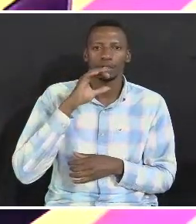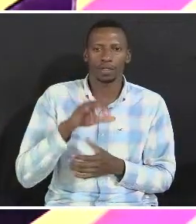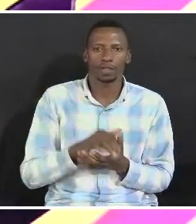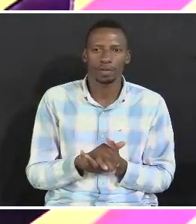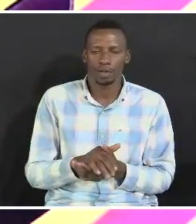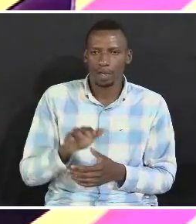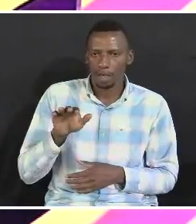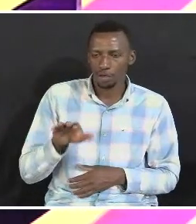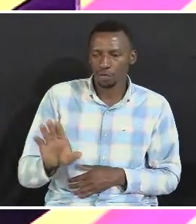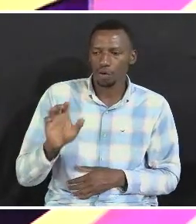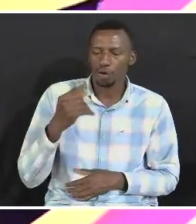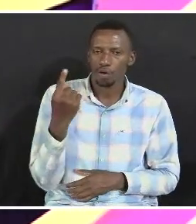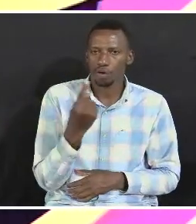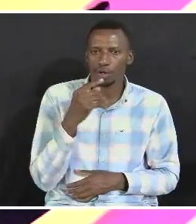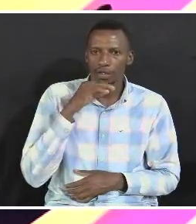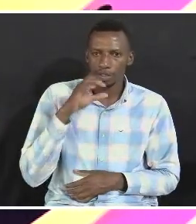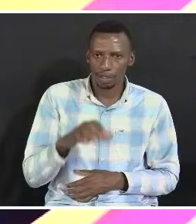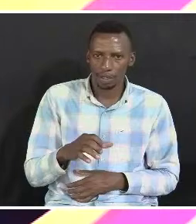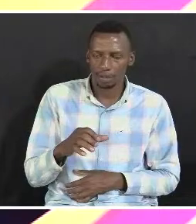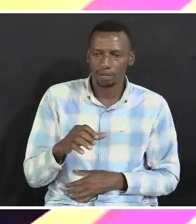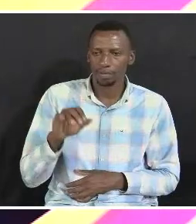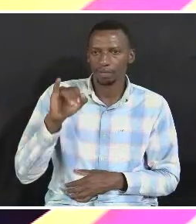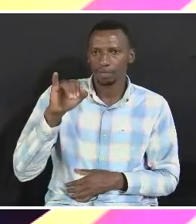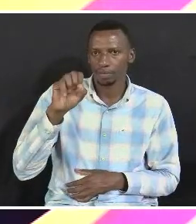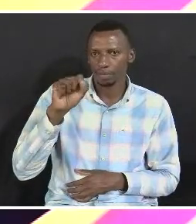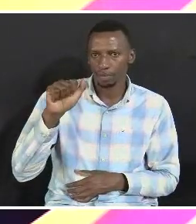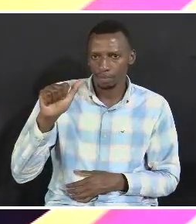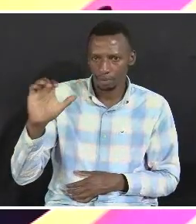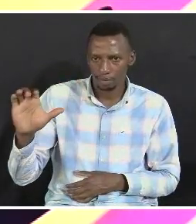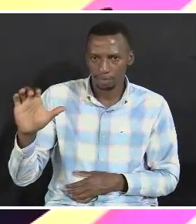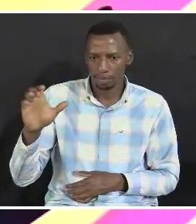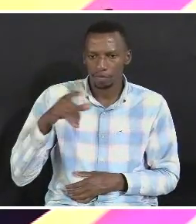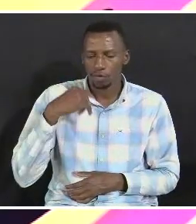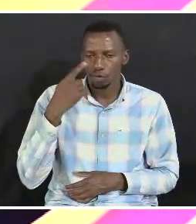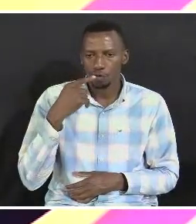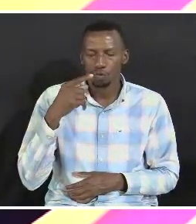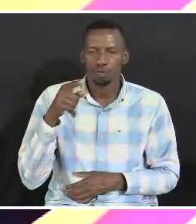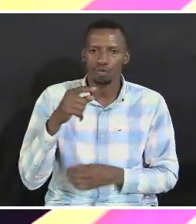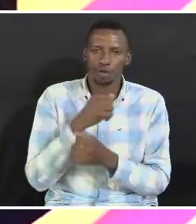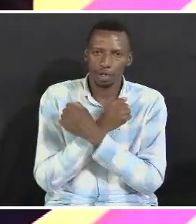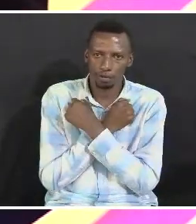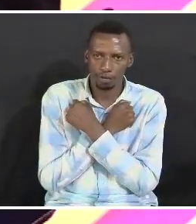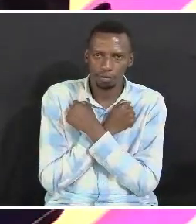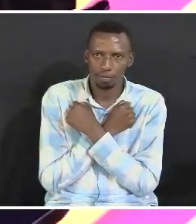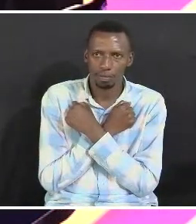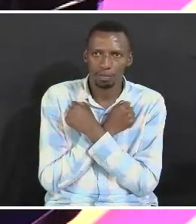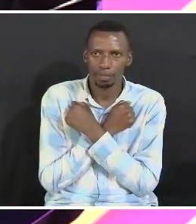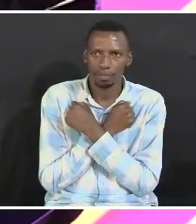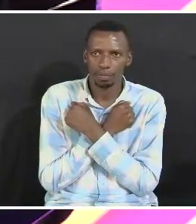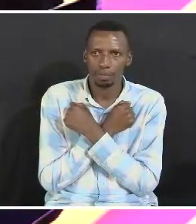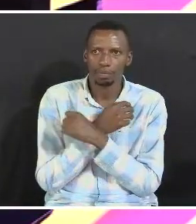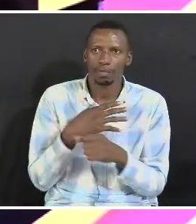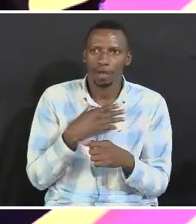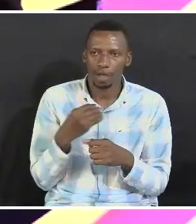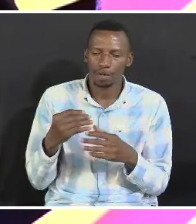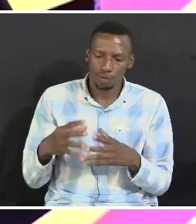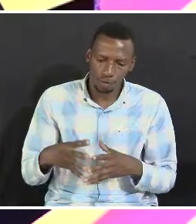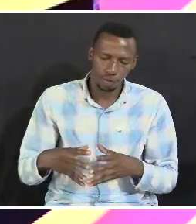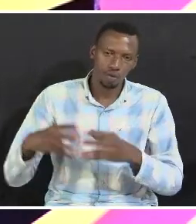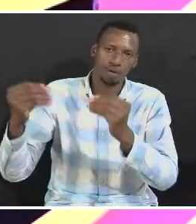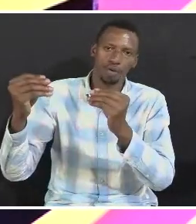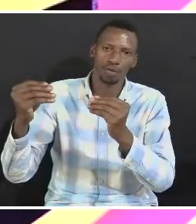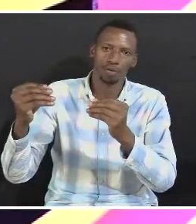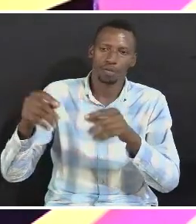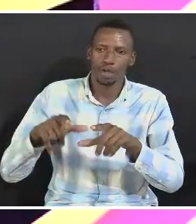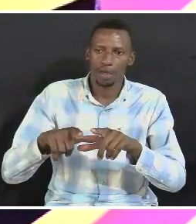your only son, Isaac, whom you love, and go to the